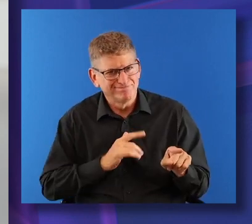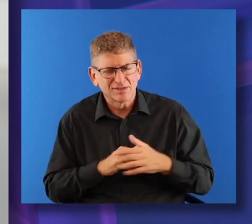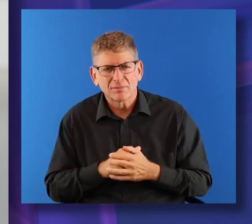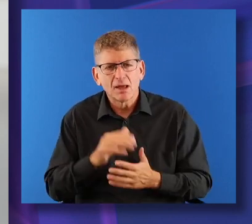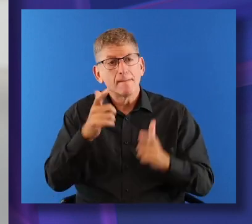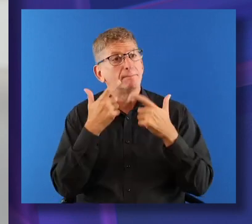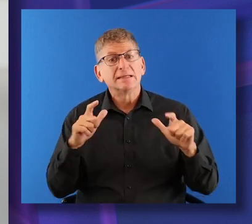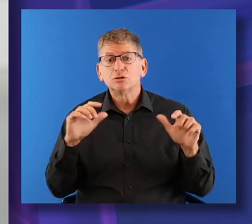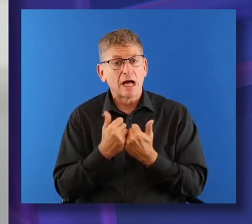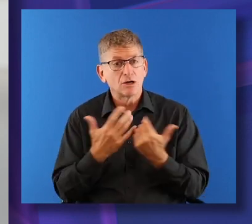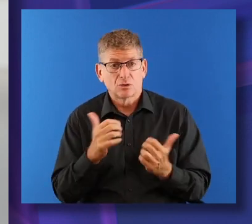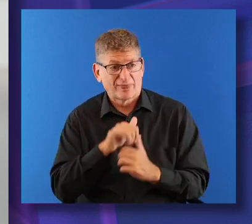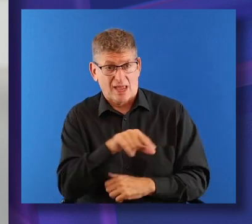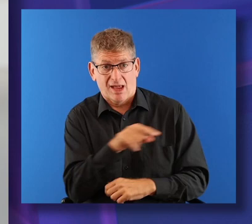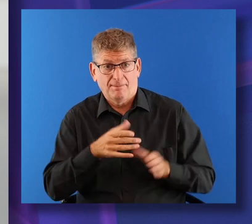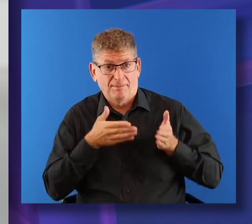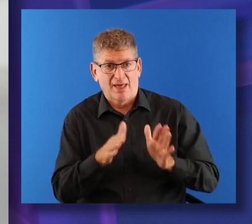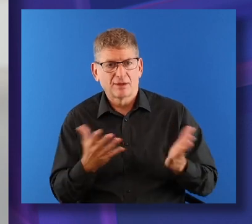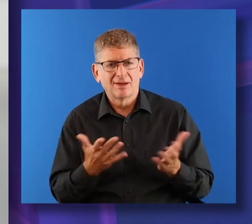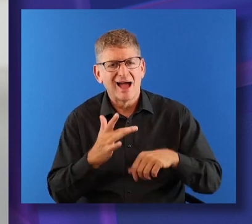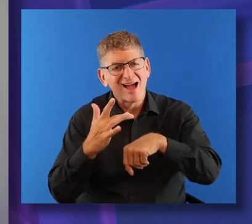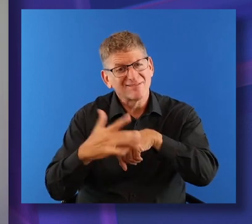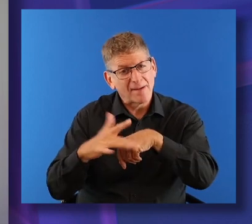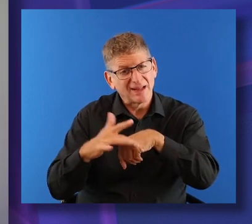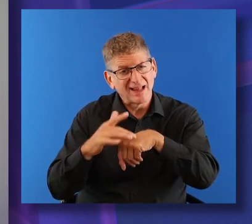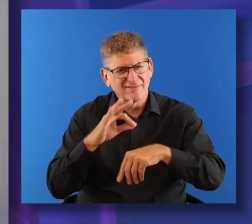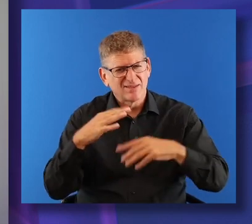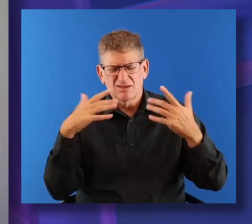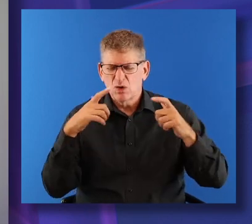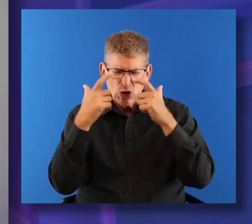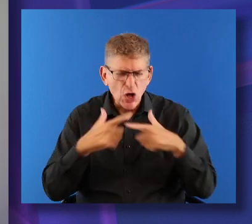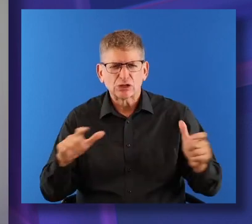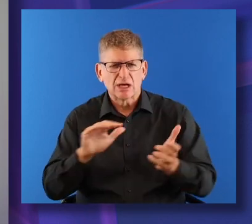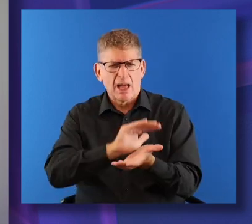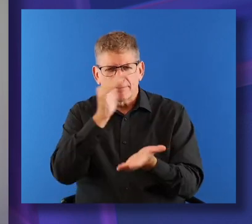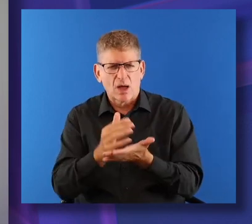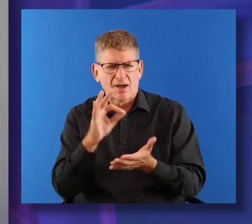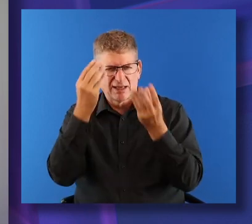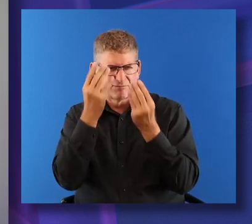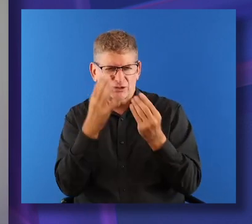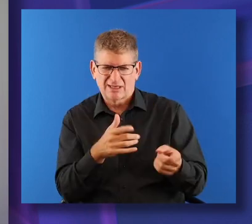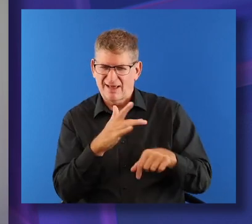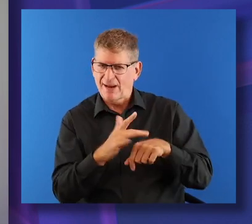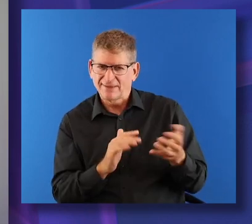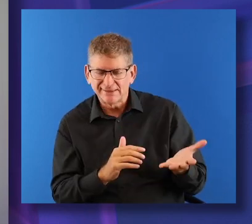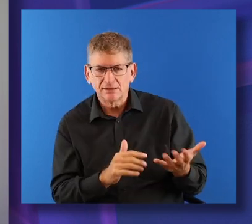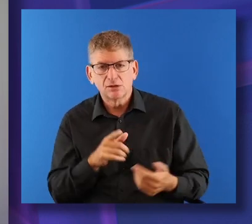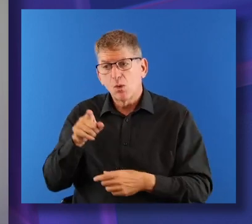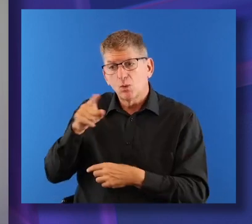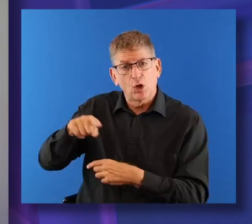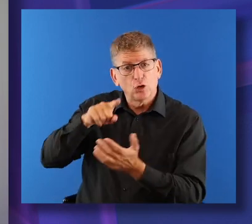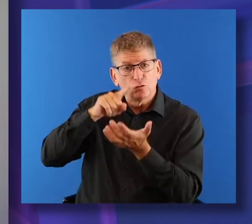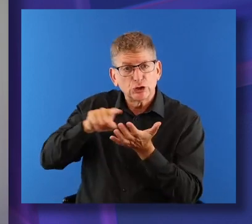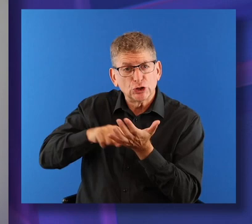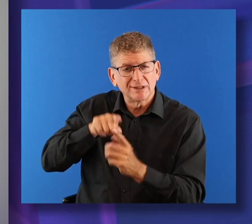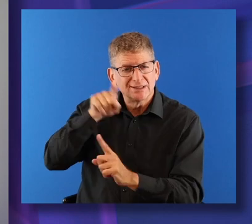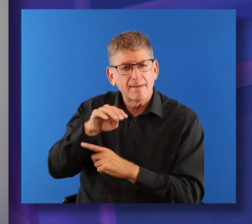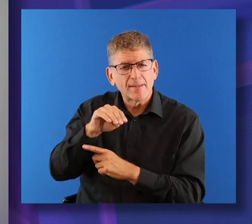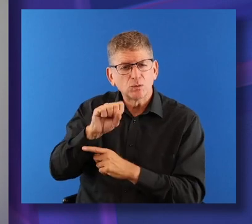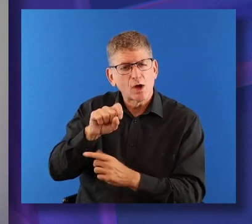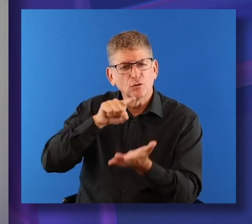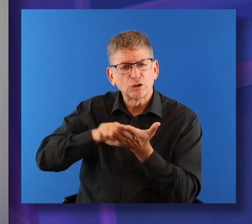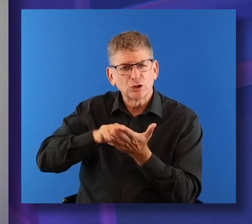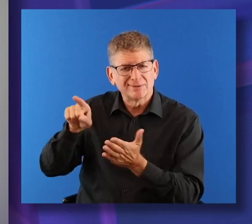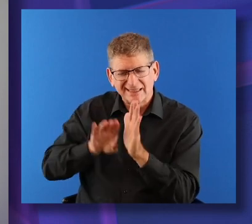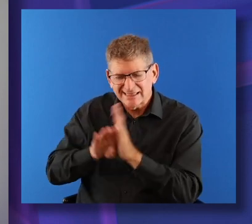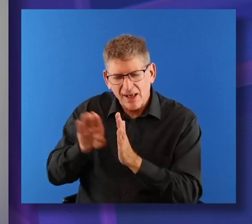A big challenge with these methods is the availability of large amounts of data. And researchers at Microsoft